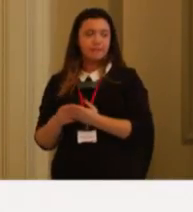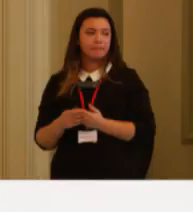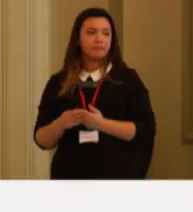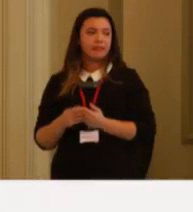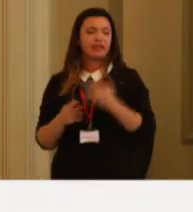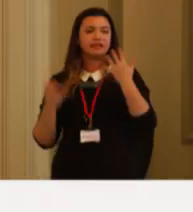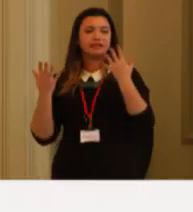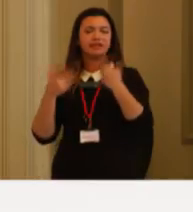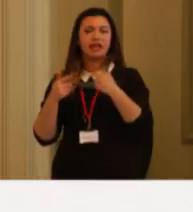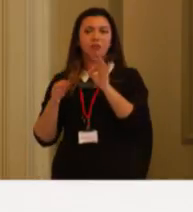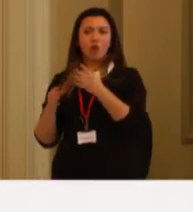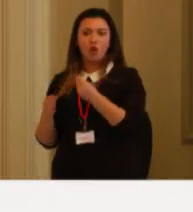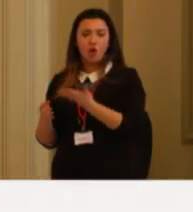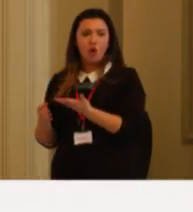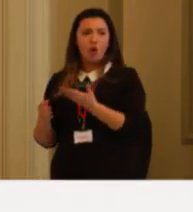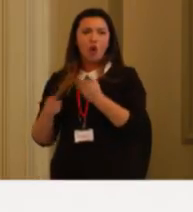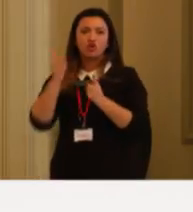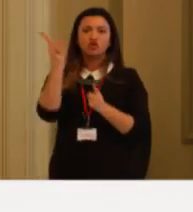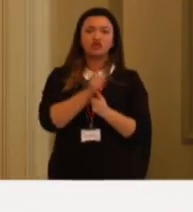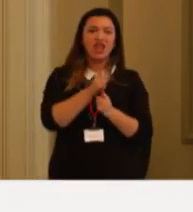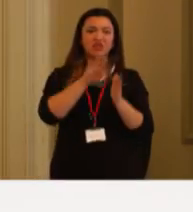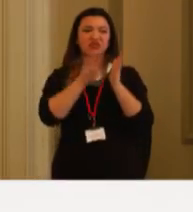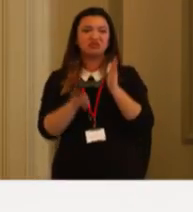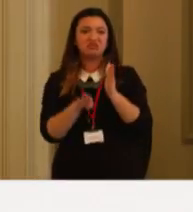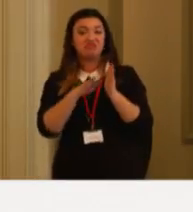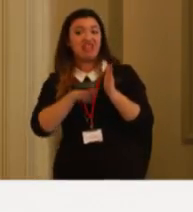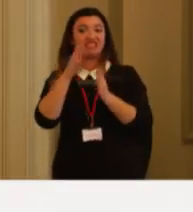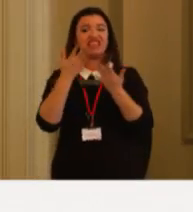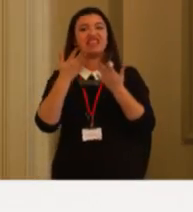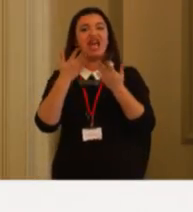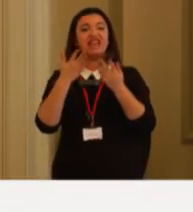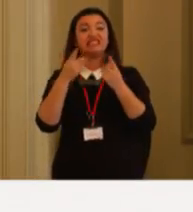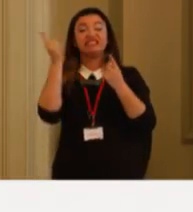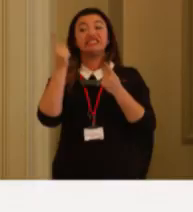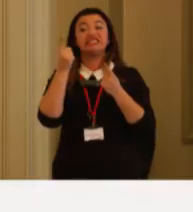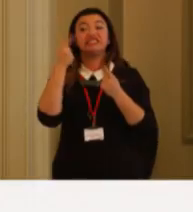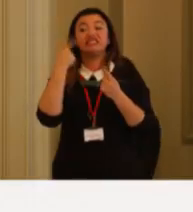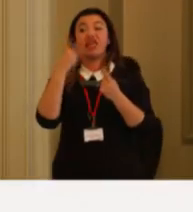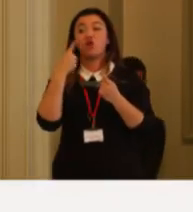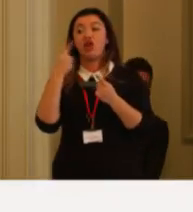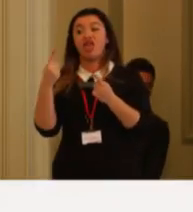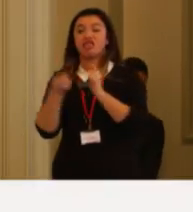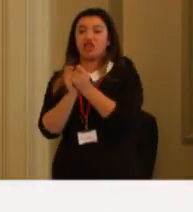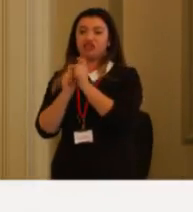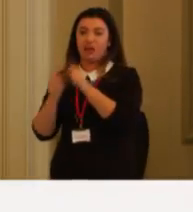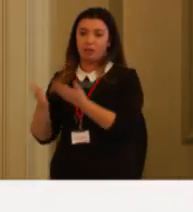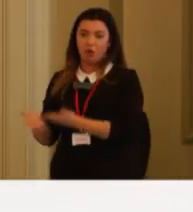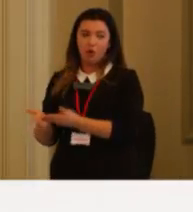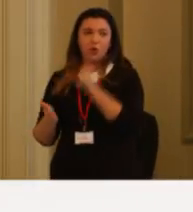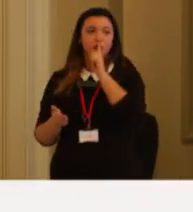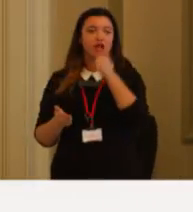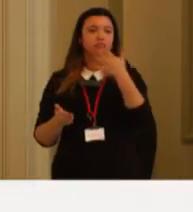altogether. It's a big number. Speaking of which, even if the percentage wages are little, it's quite a big number. Like